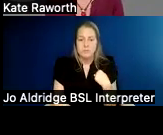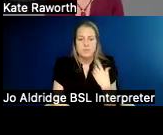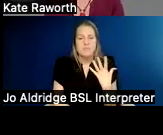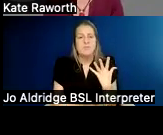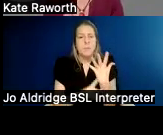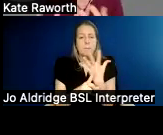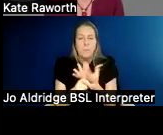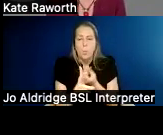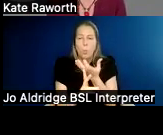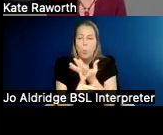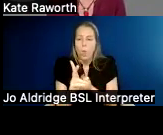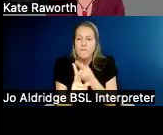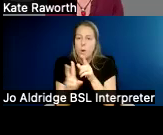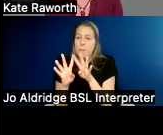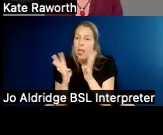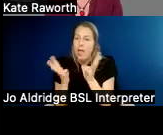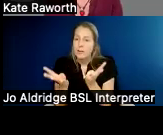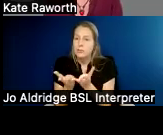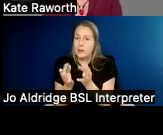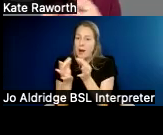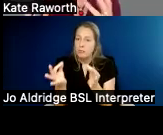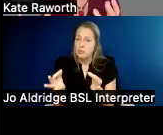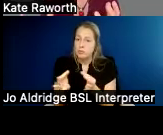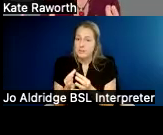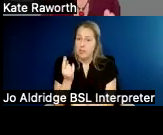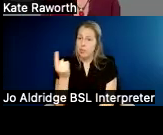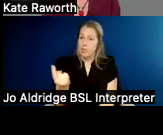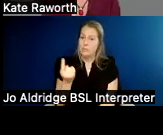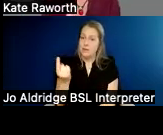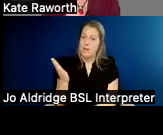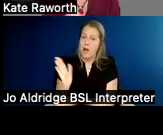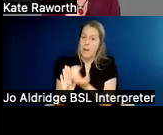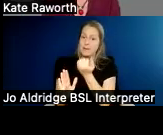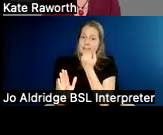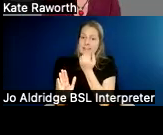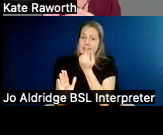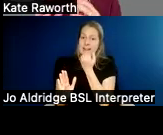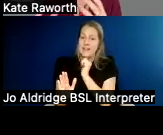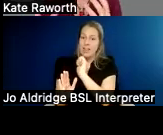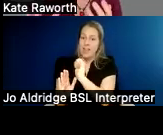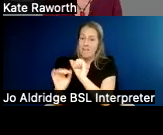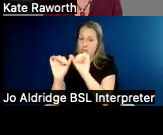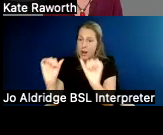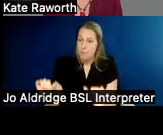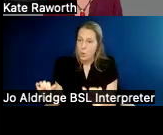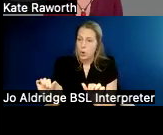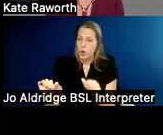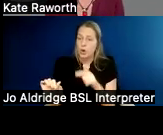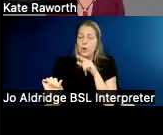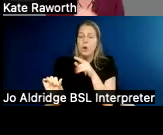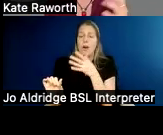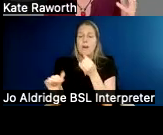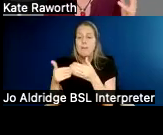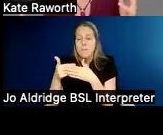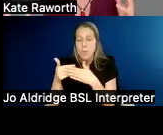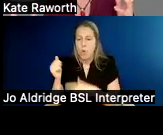scientists had updated their framework in 2015. They were measuring across more of the planetary boundaries. They were more confident of their measures